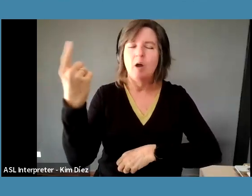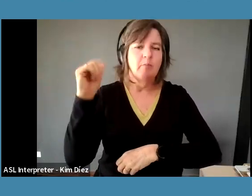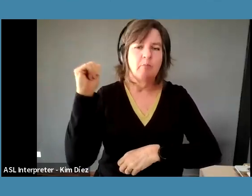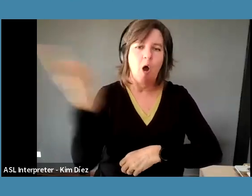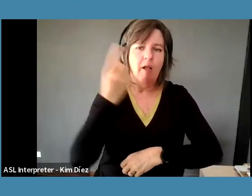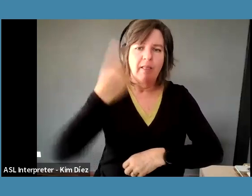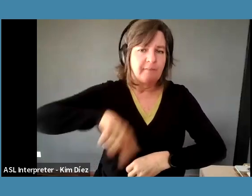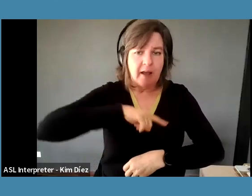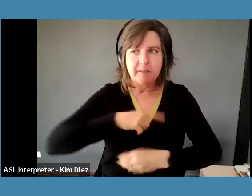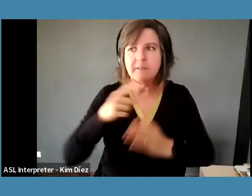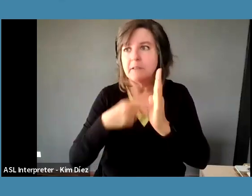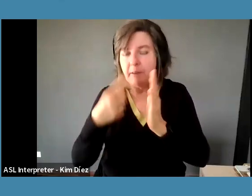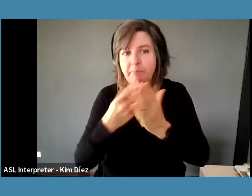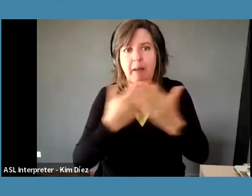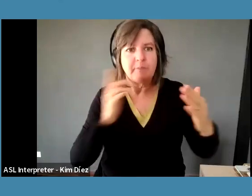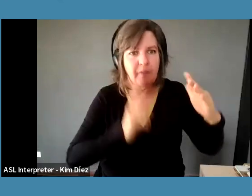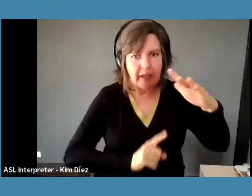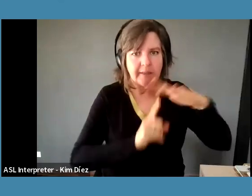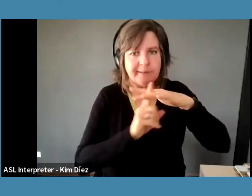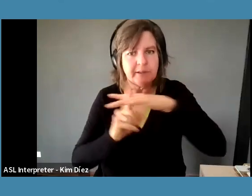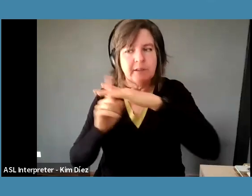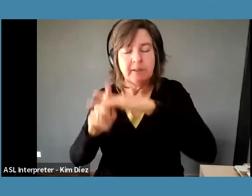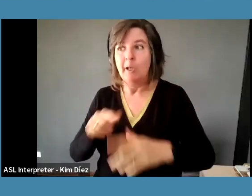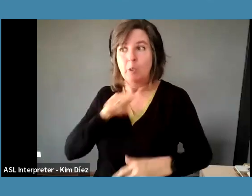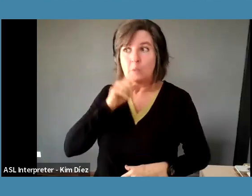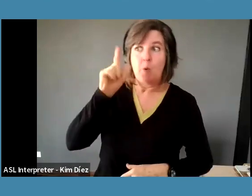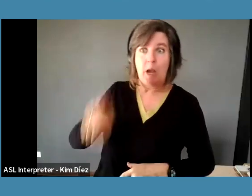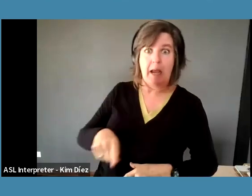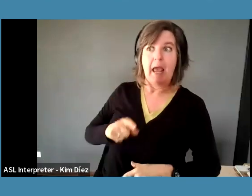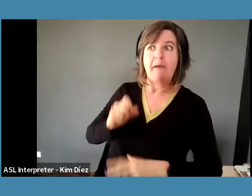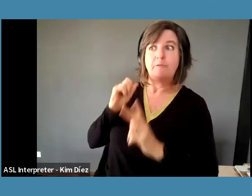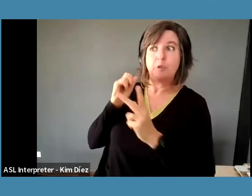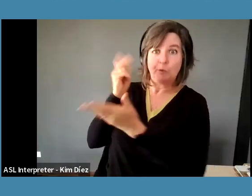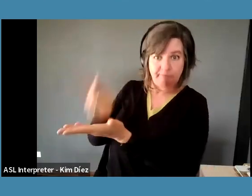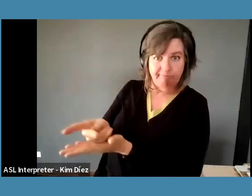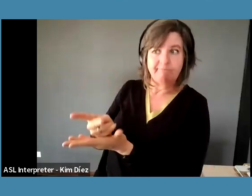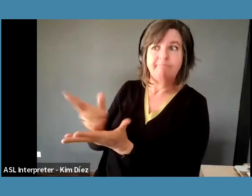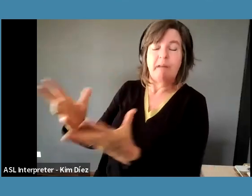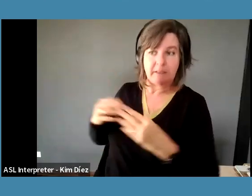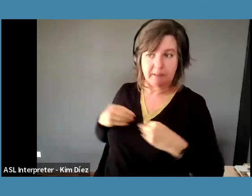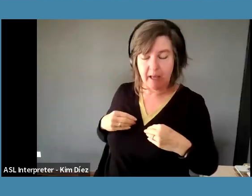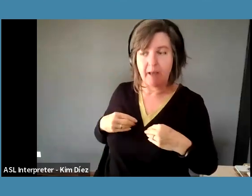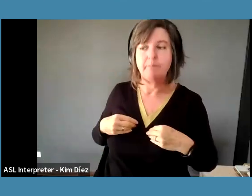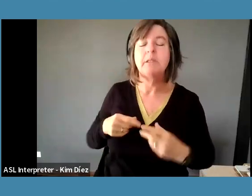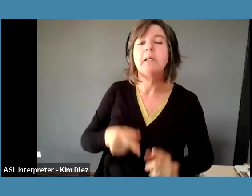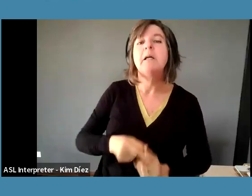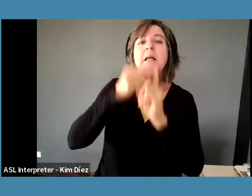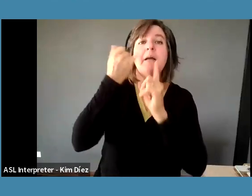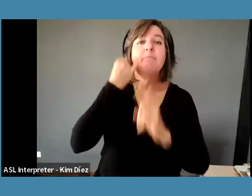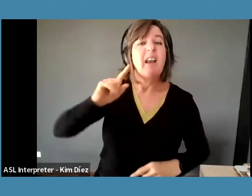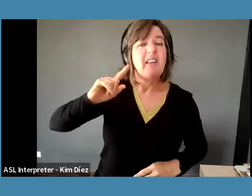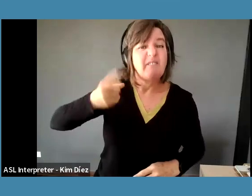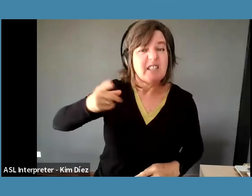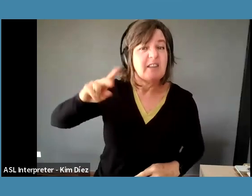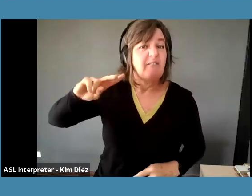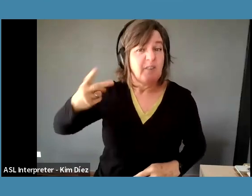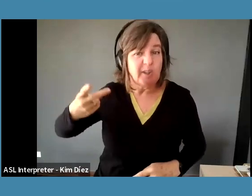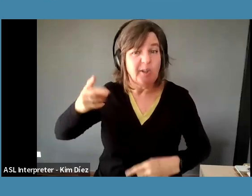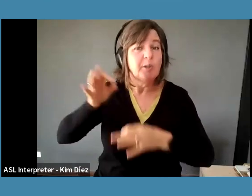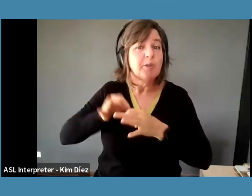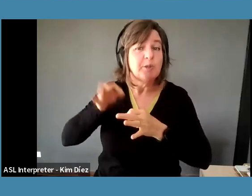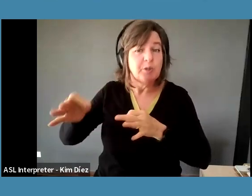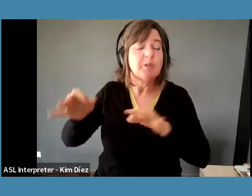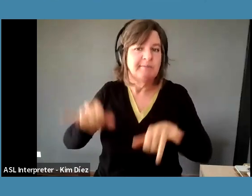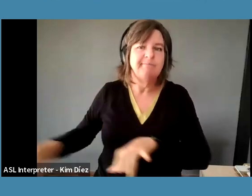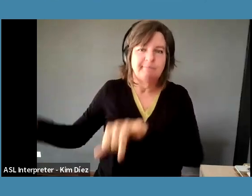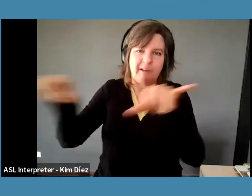it, but especially if it's the first continuance, it's the first or second continuance, it's pretty standard to agree to it.